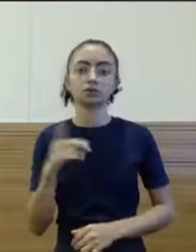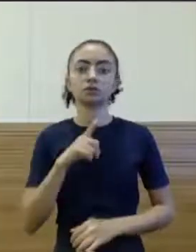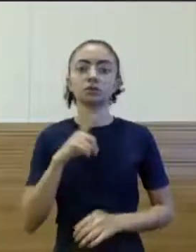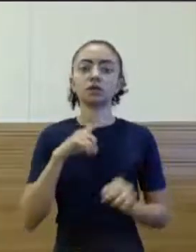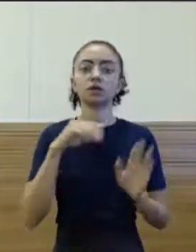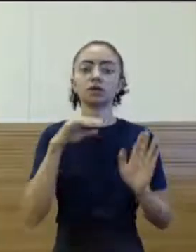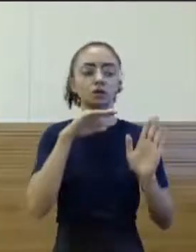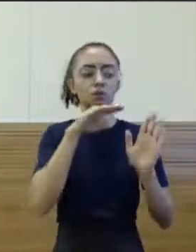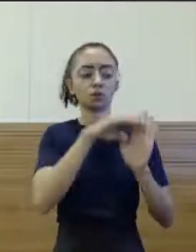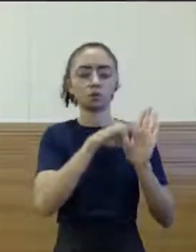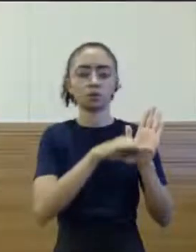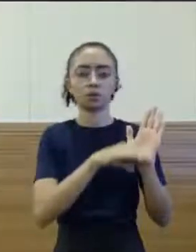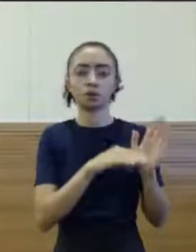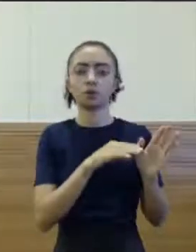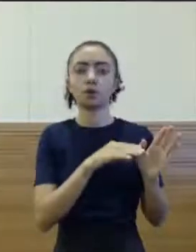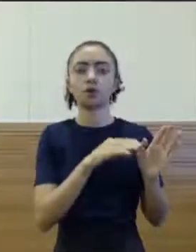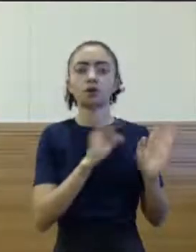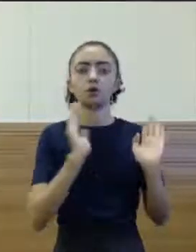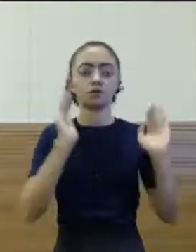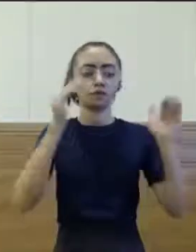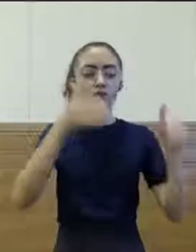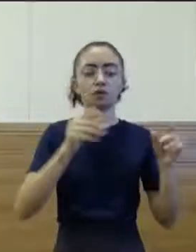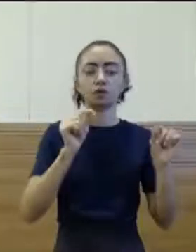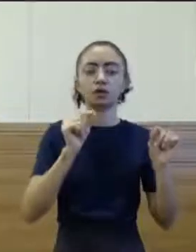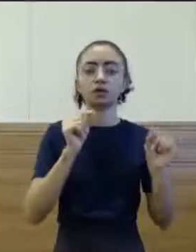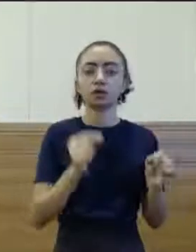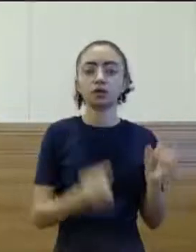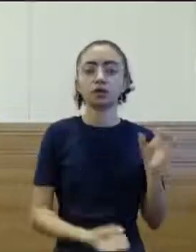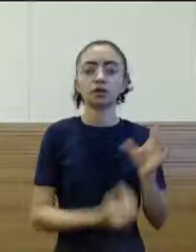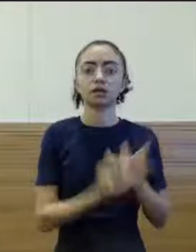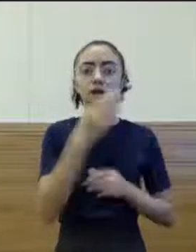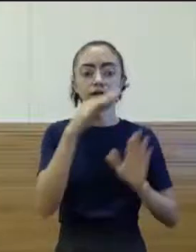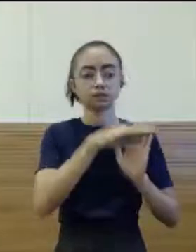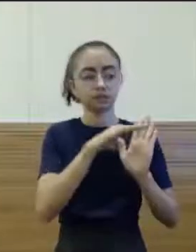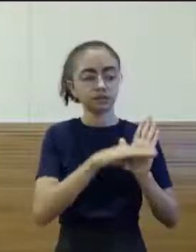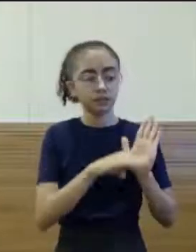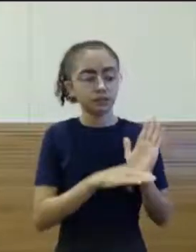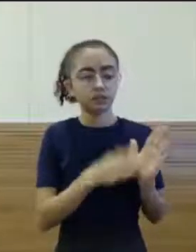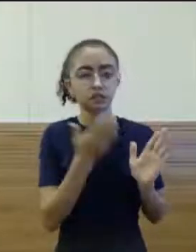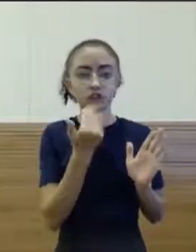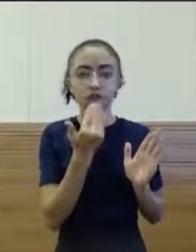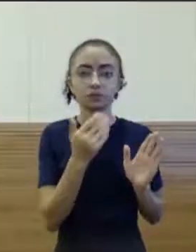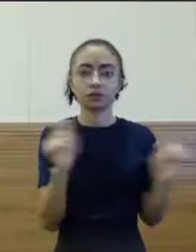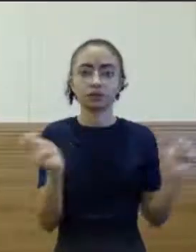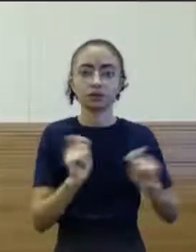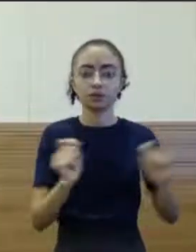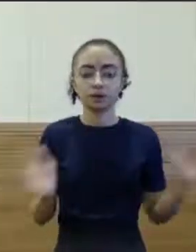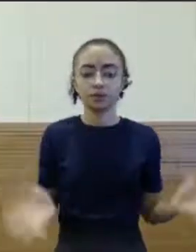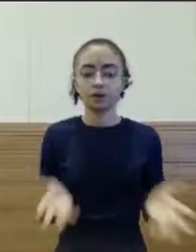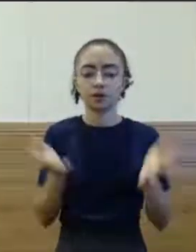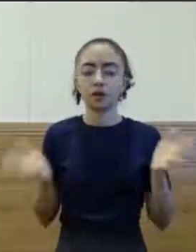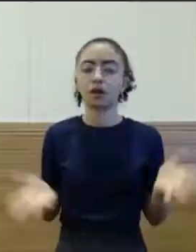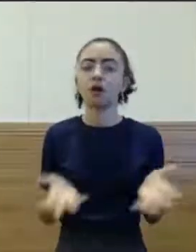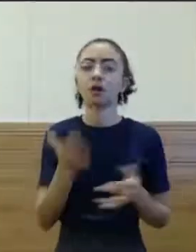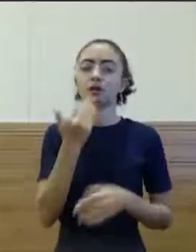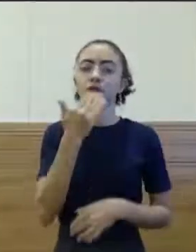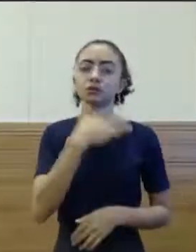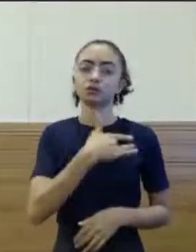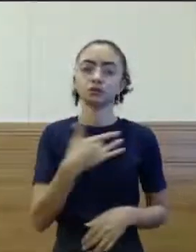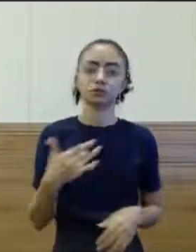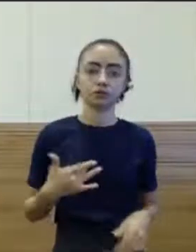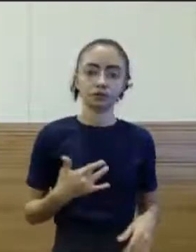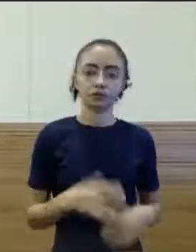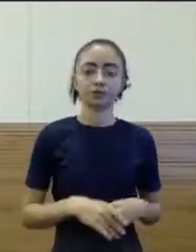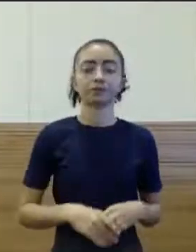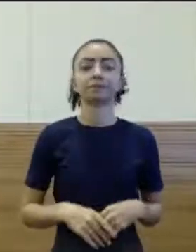and the competencies of establishing the list of recommended foods to promote adequate feeding, and this